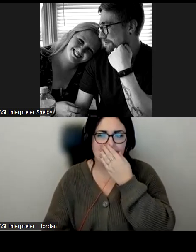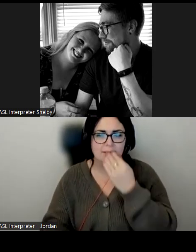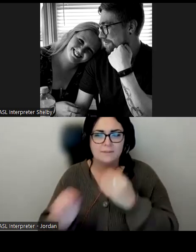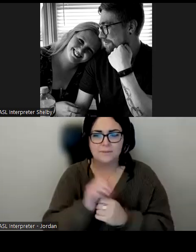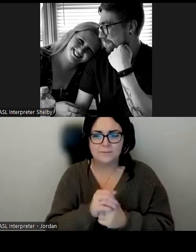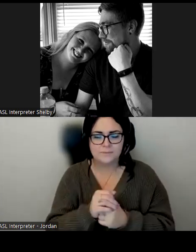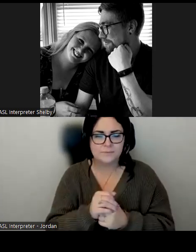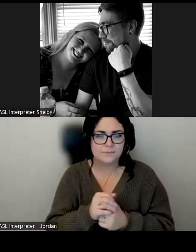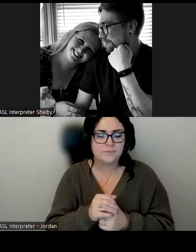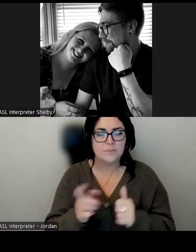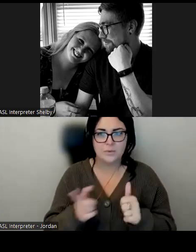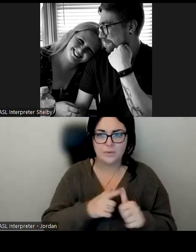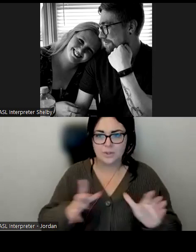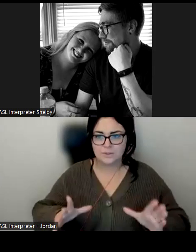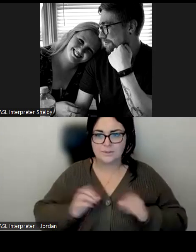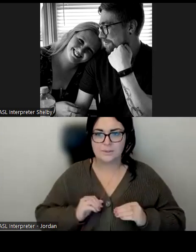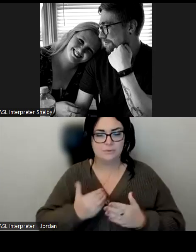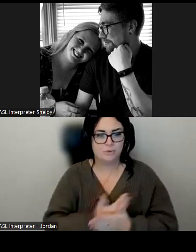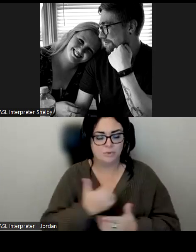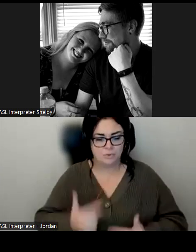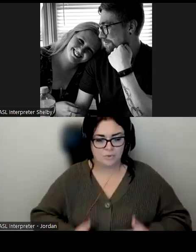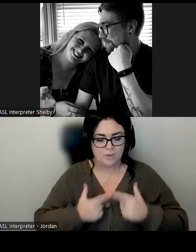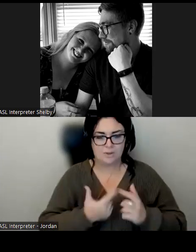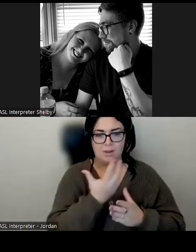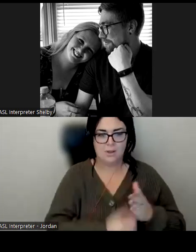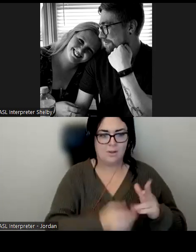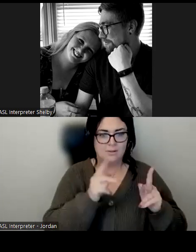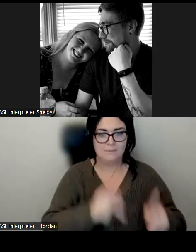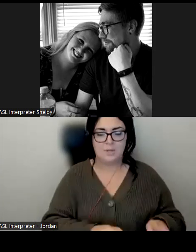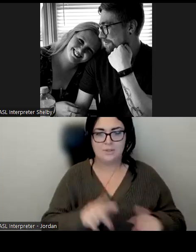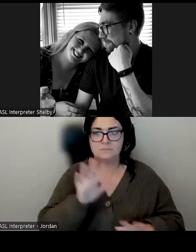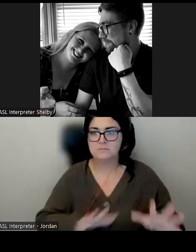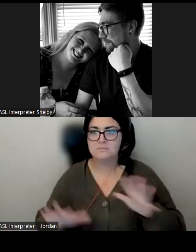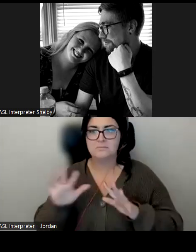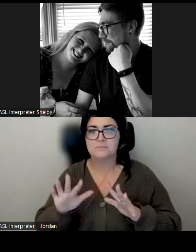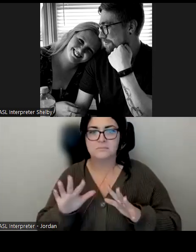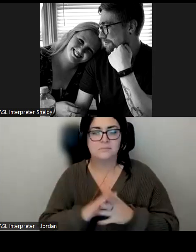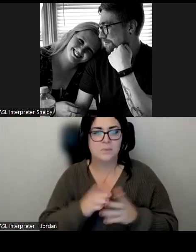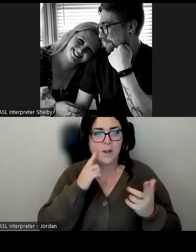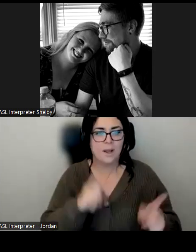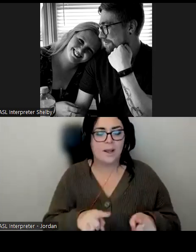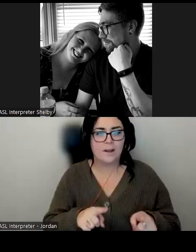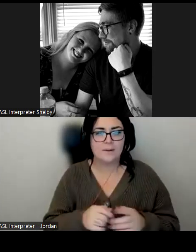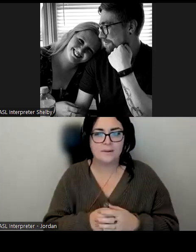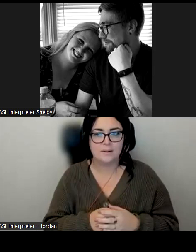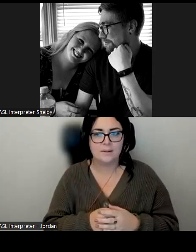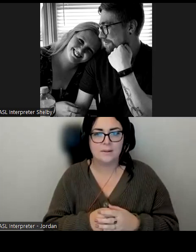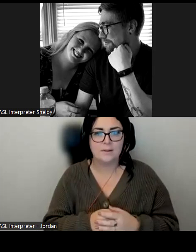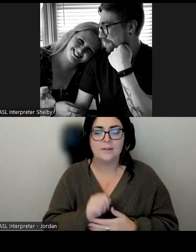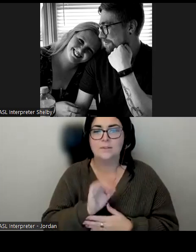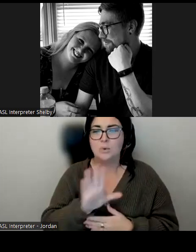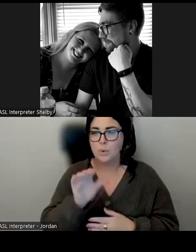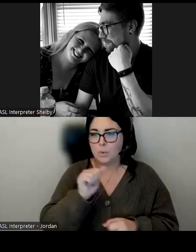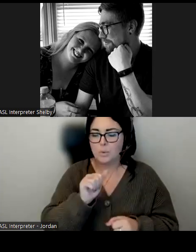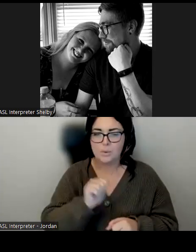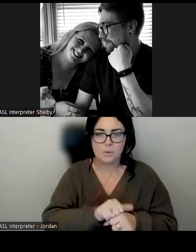in terms of accepting the reality of the loss. And it just goes to speak to that piece of, the work that your brain has